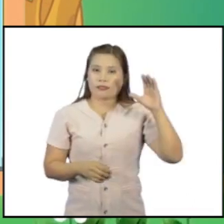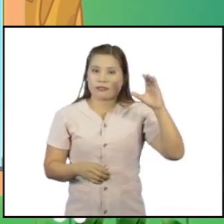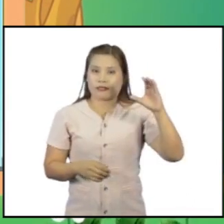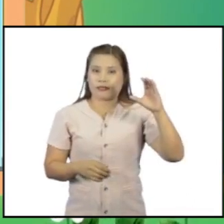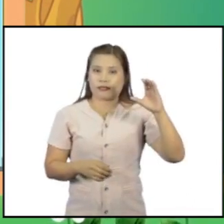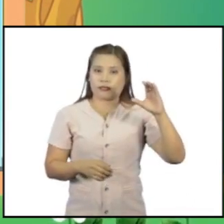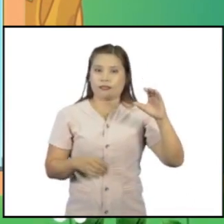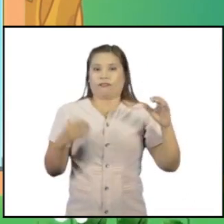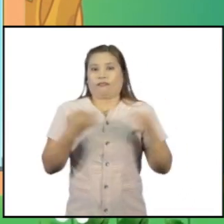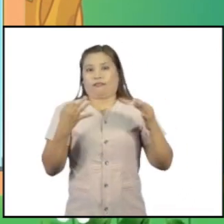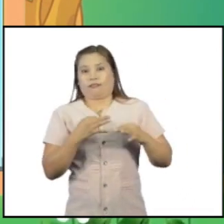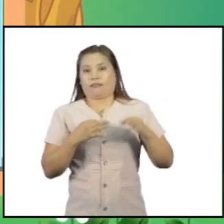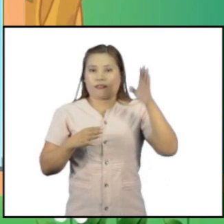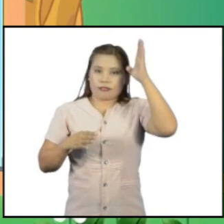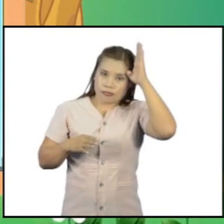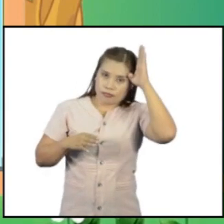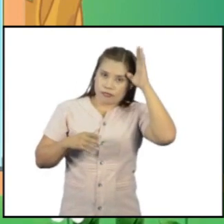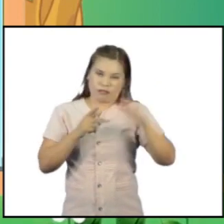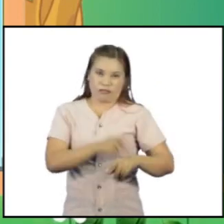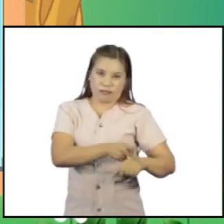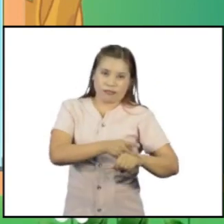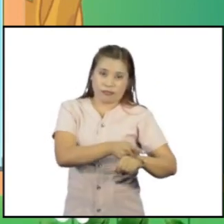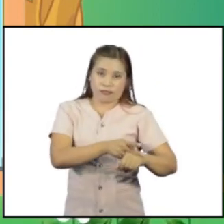C. He scared Benny with a knife.